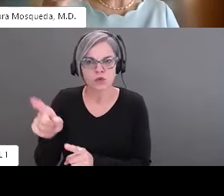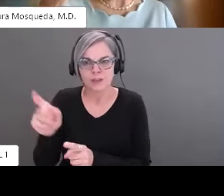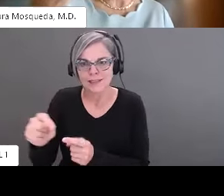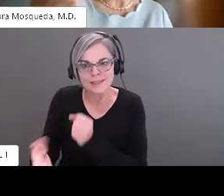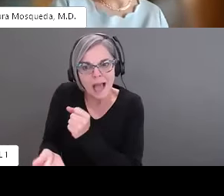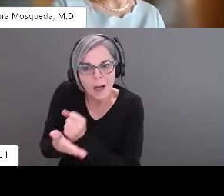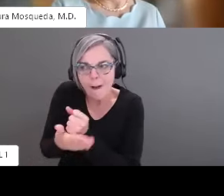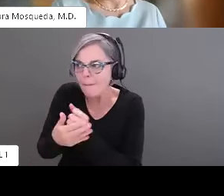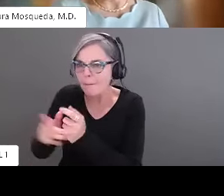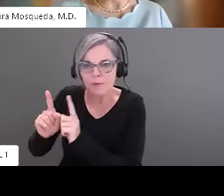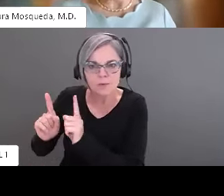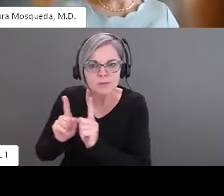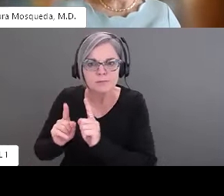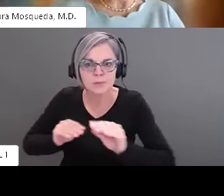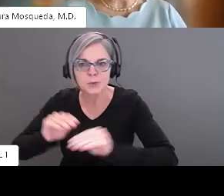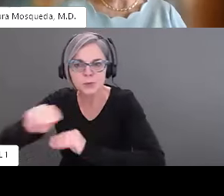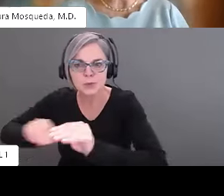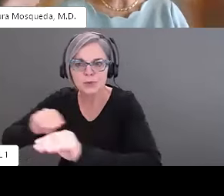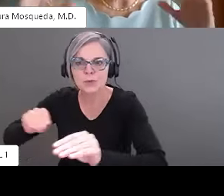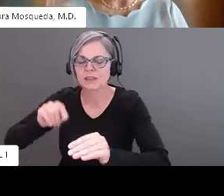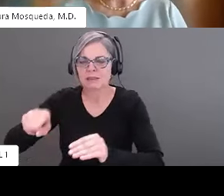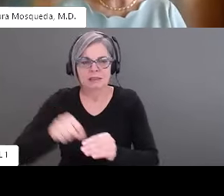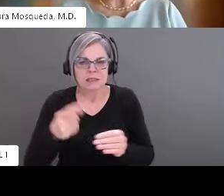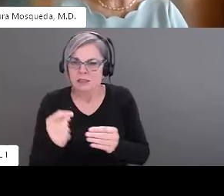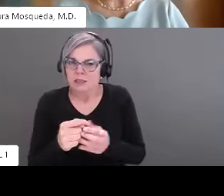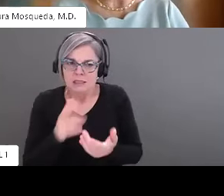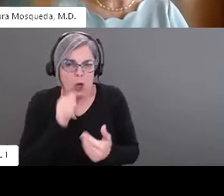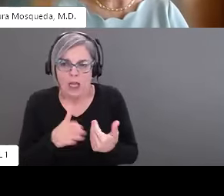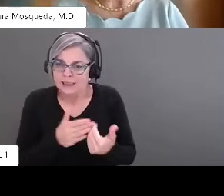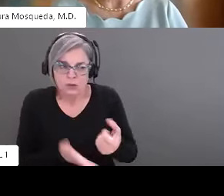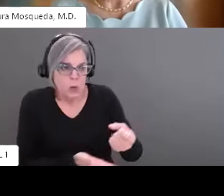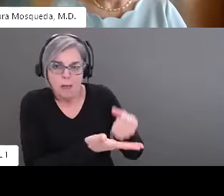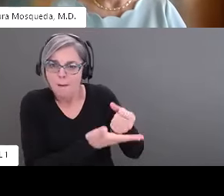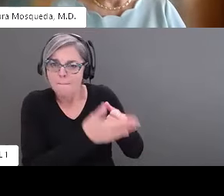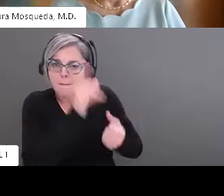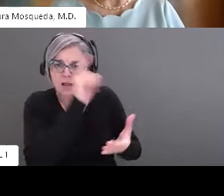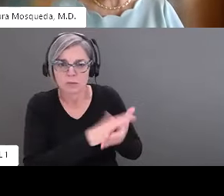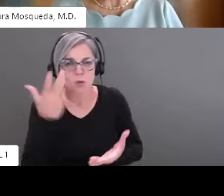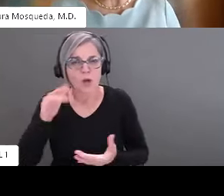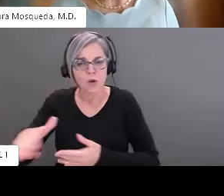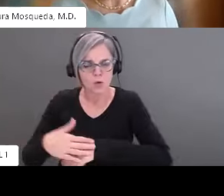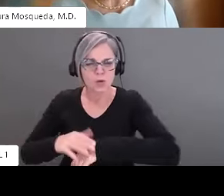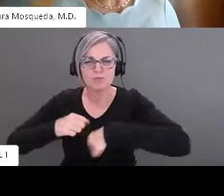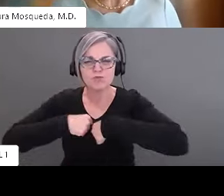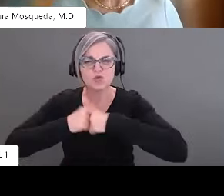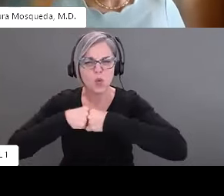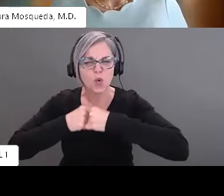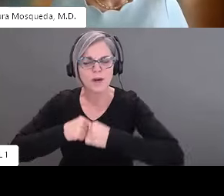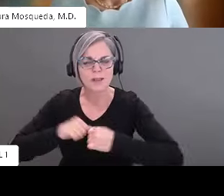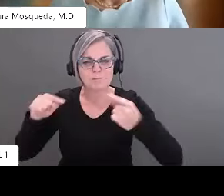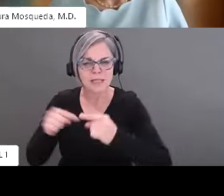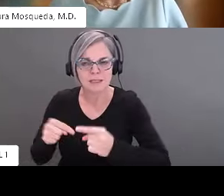just really hard for her to help her husband because of all the pain, joint pain that she has. She also finds it really